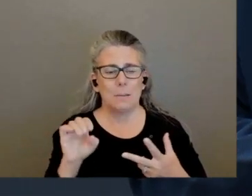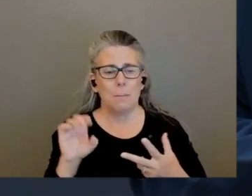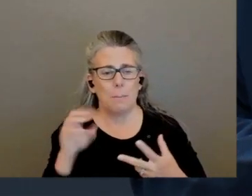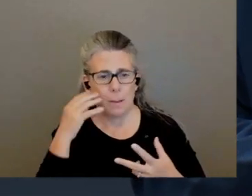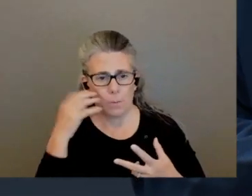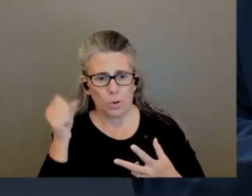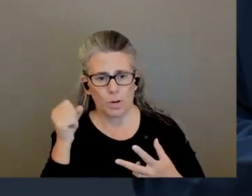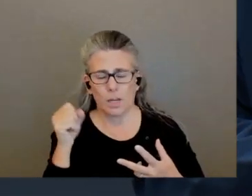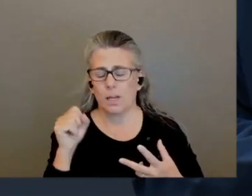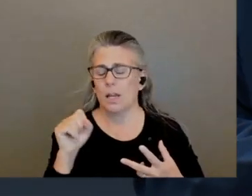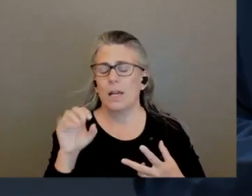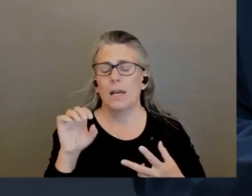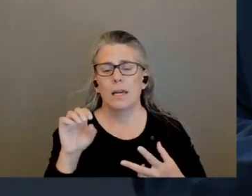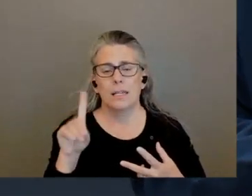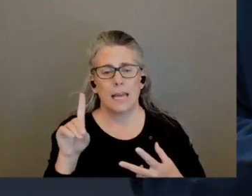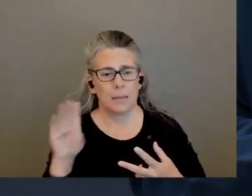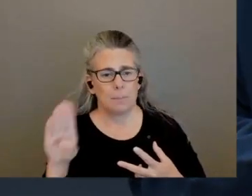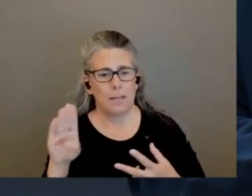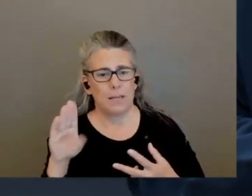low.